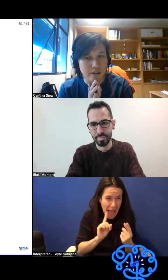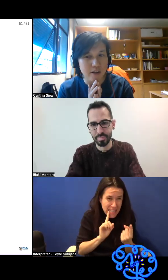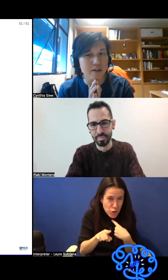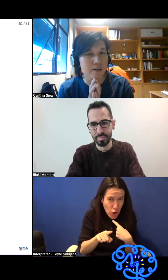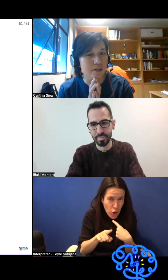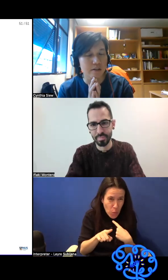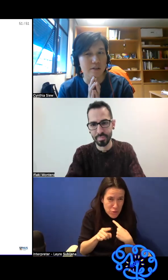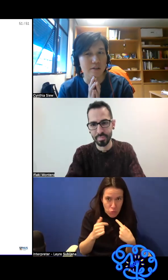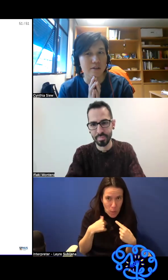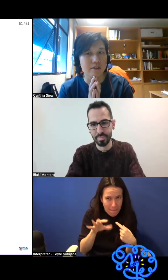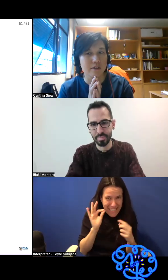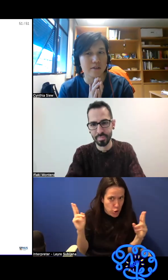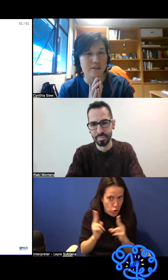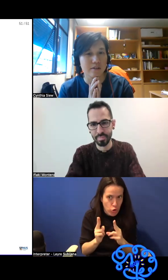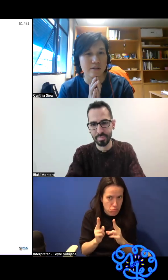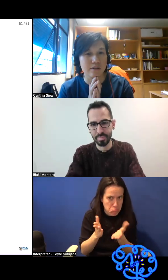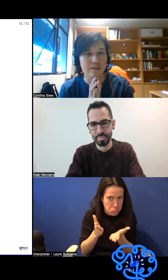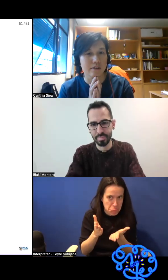question.